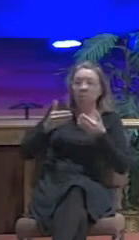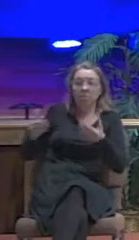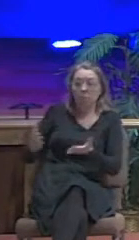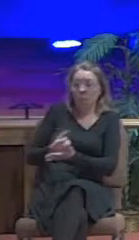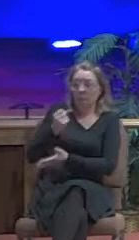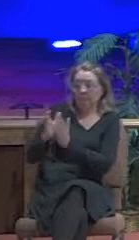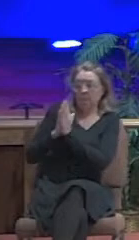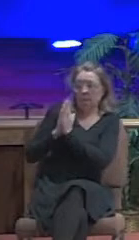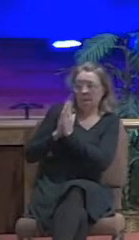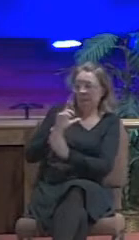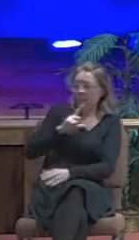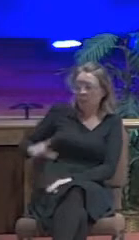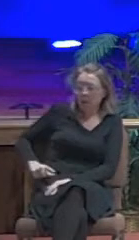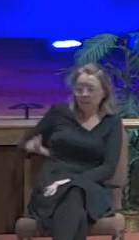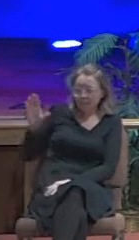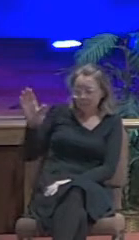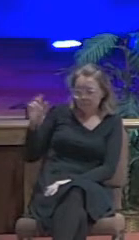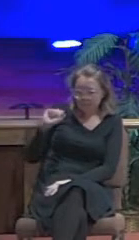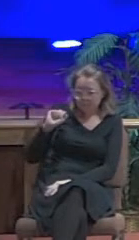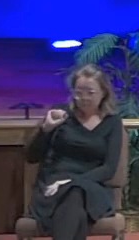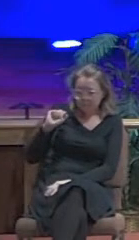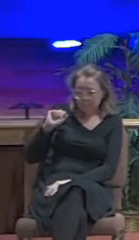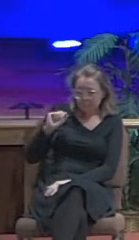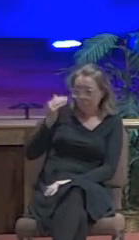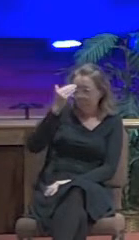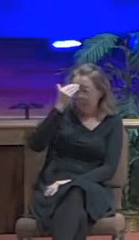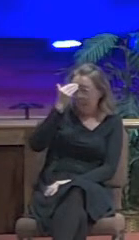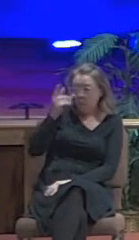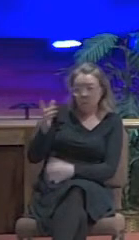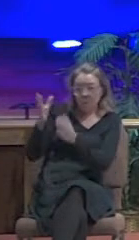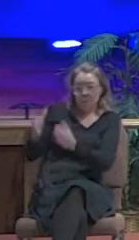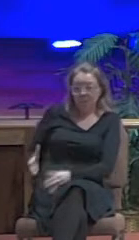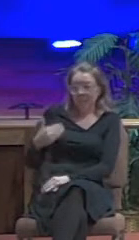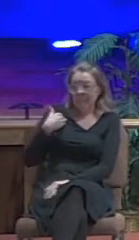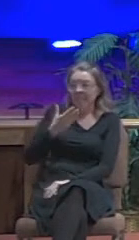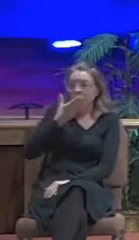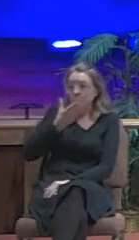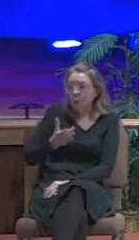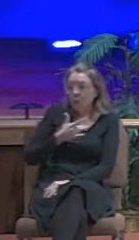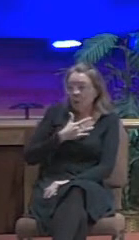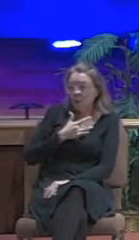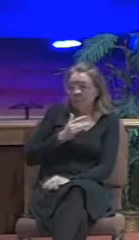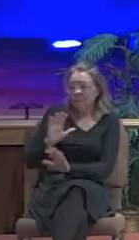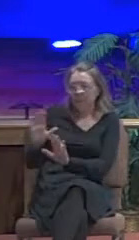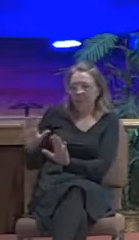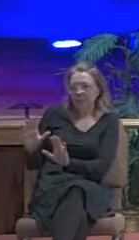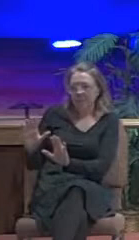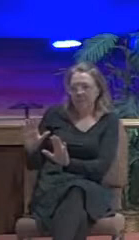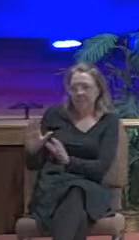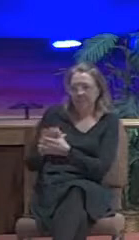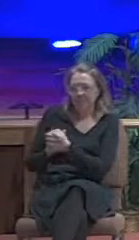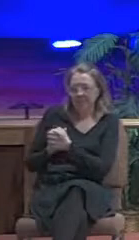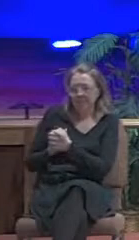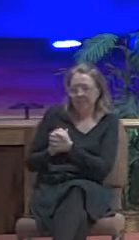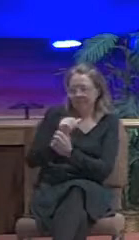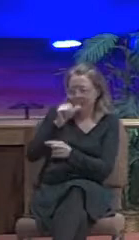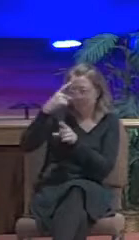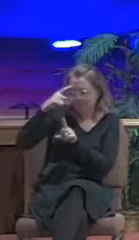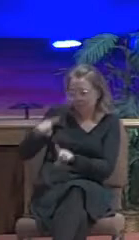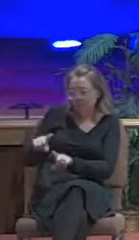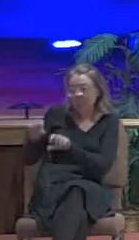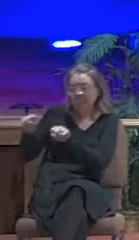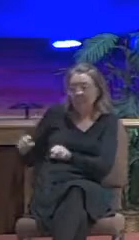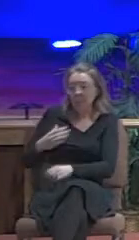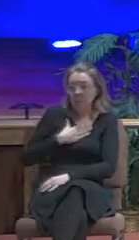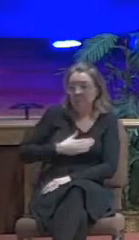I know this person has a good heart, but right now I think they're missing the mark. So can you speak to them and change their